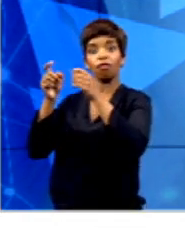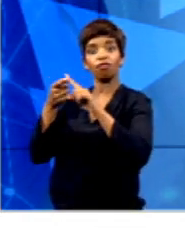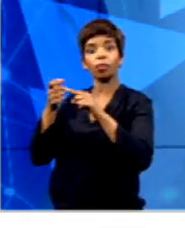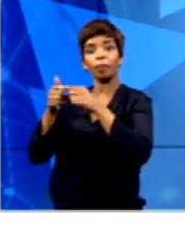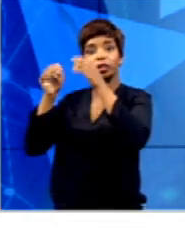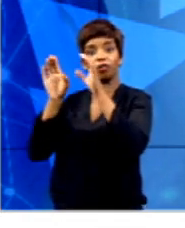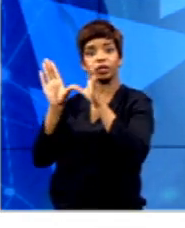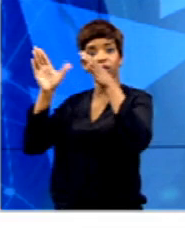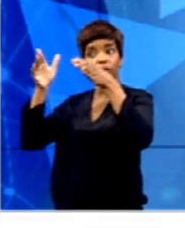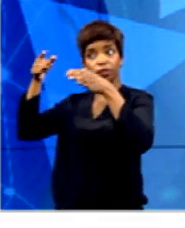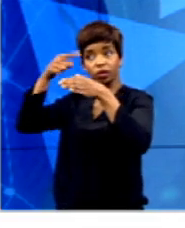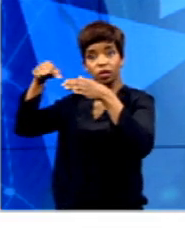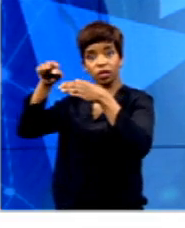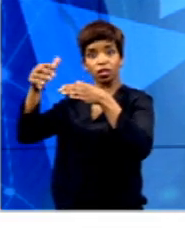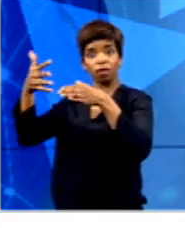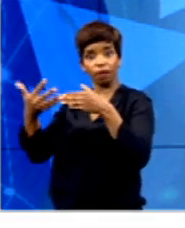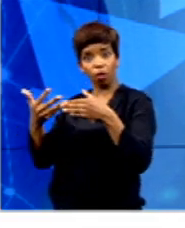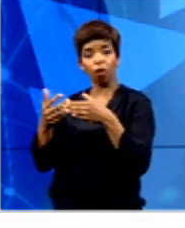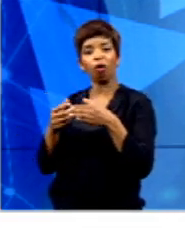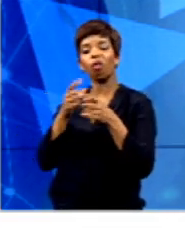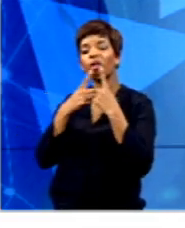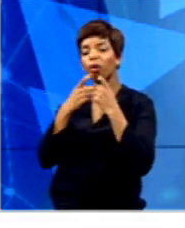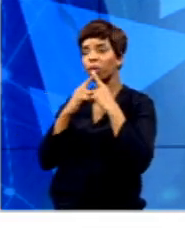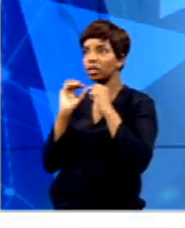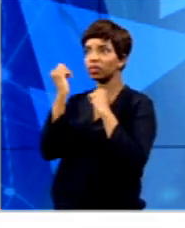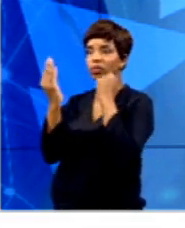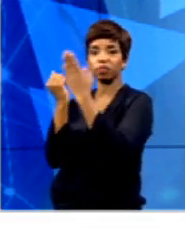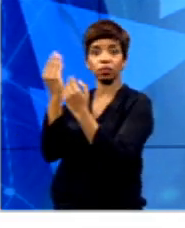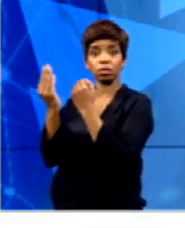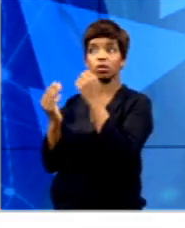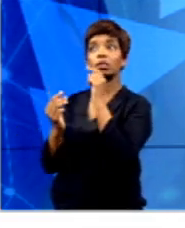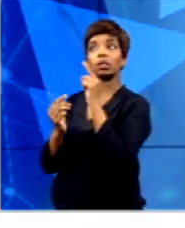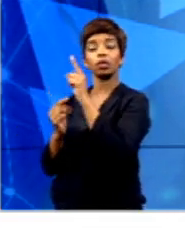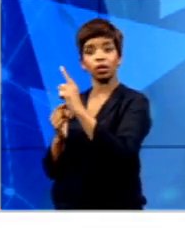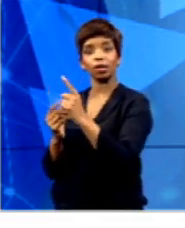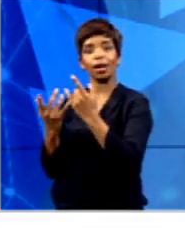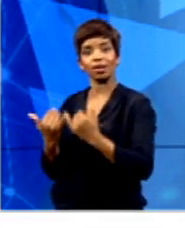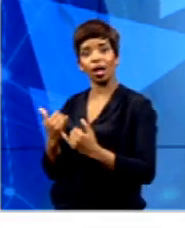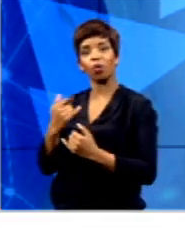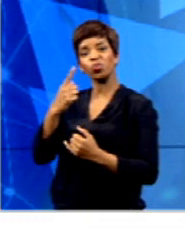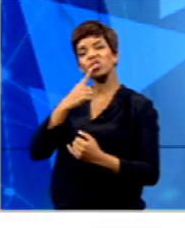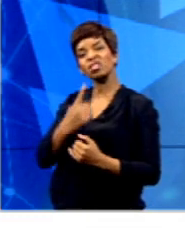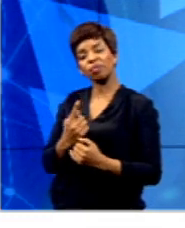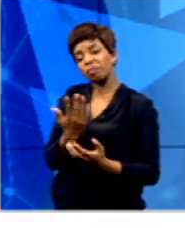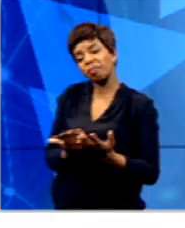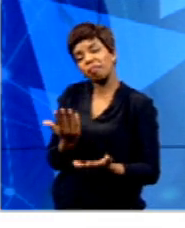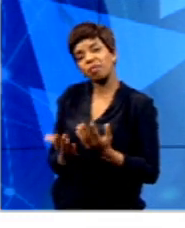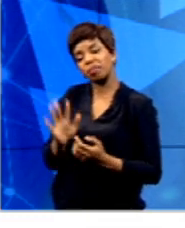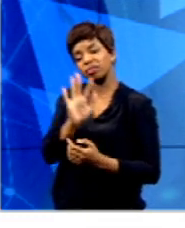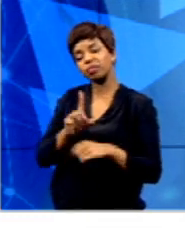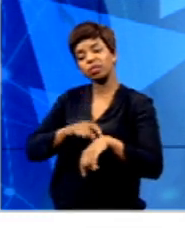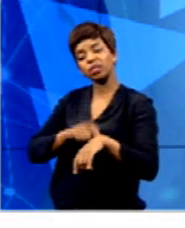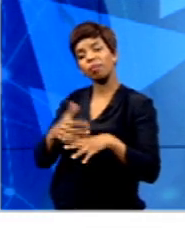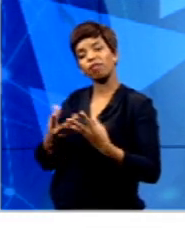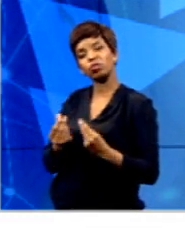office, you know, what are the sort of rules and regulations in place with regard to turnaround time, for example? So insurers